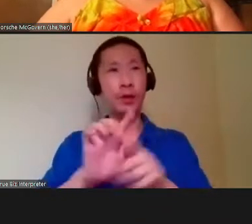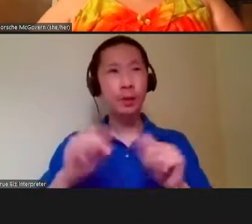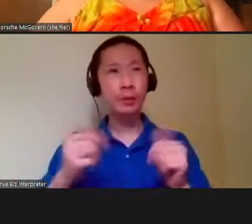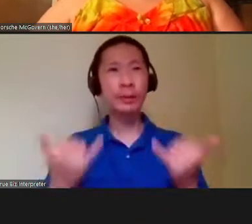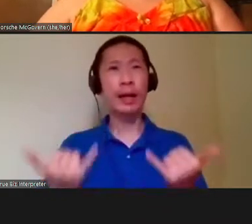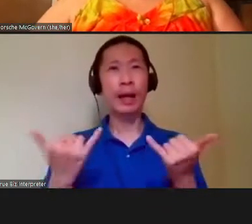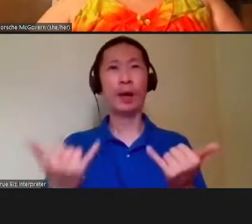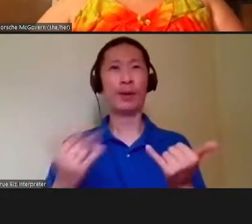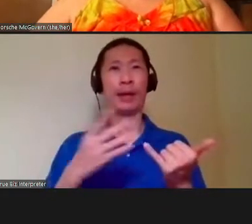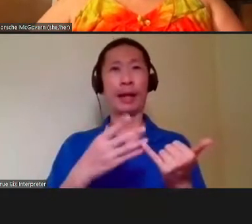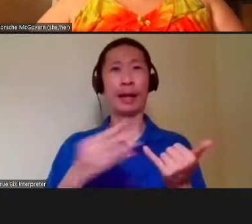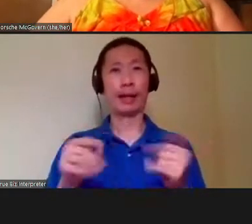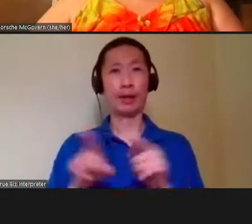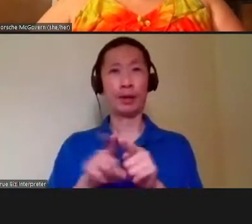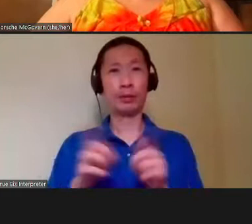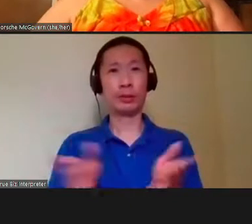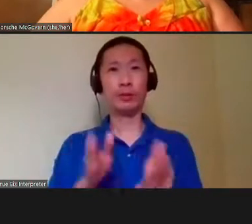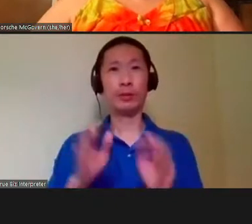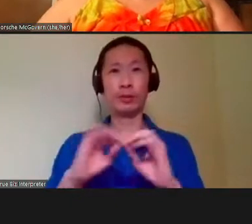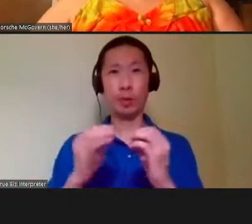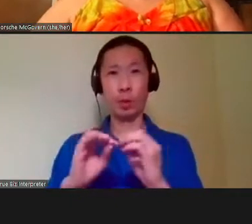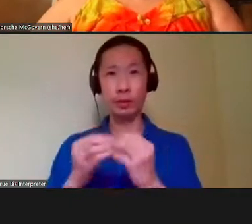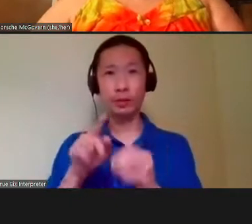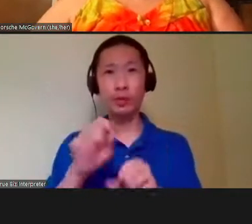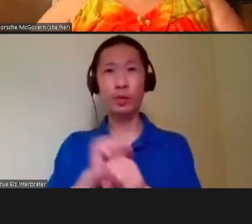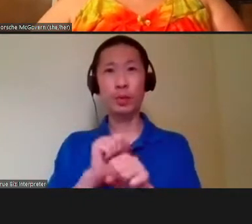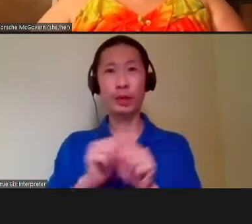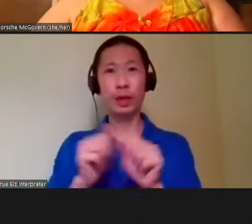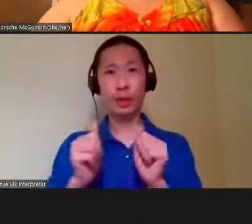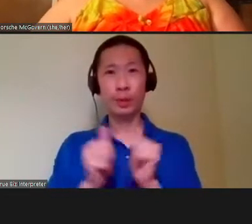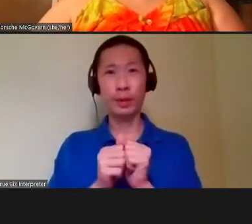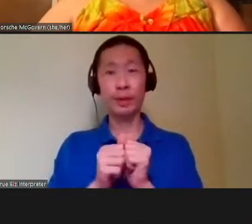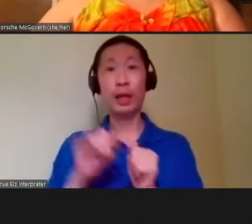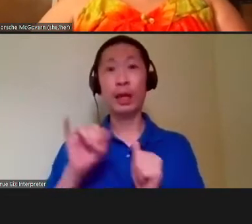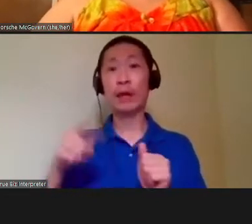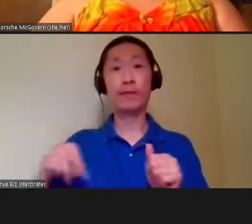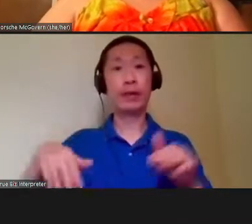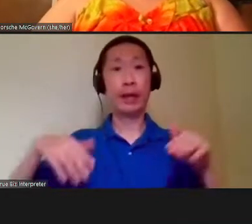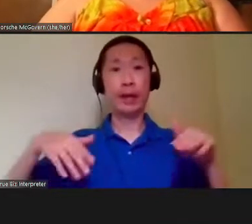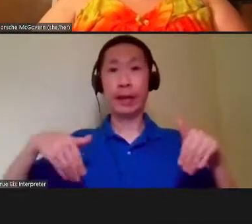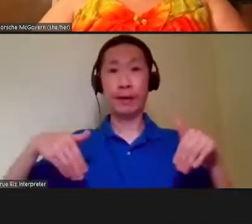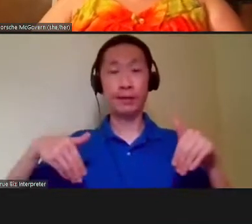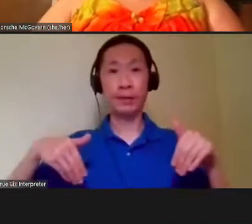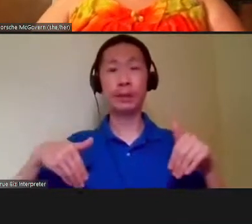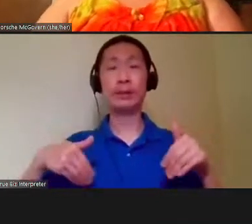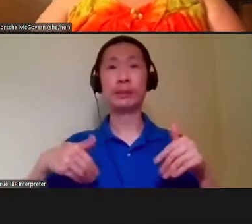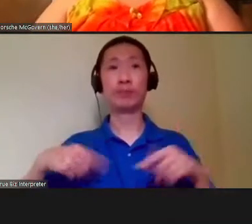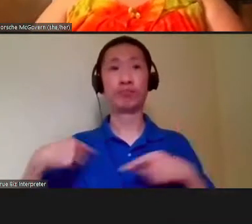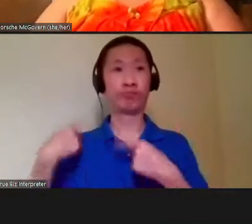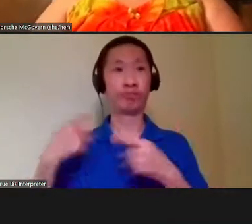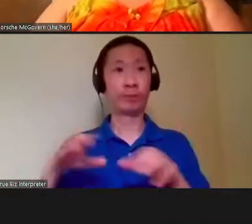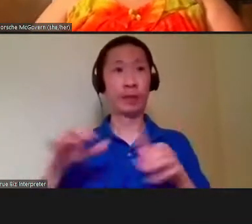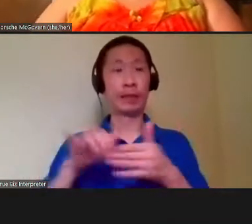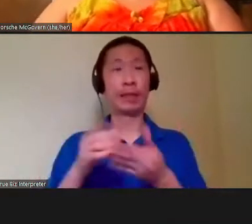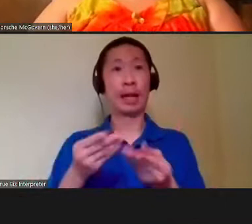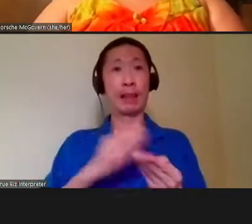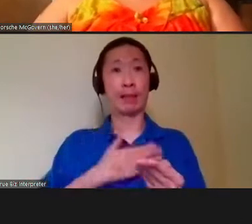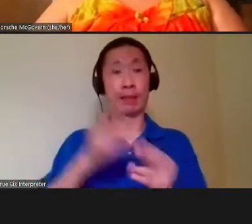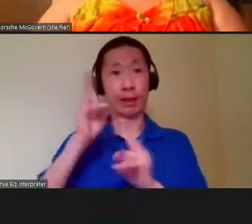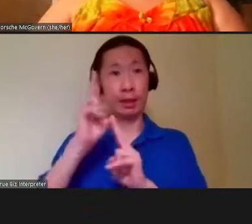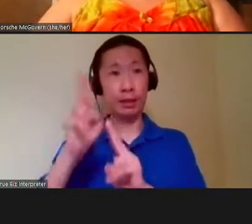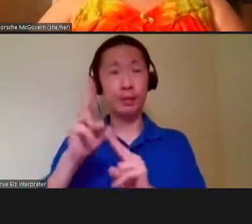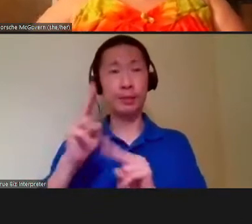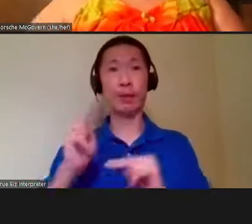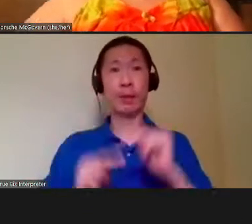also encourage the organizations that you're working at to, if they're not already in the practice of doing a land acknowledgement and building